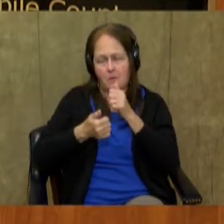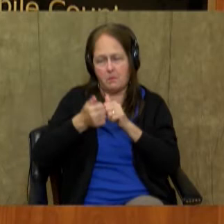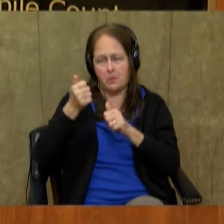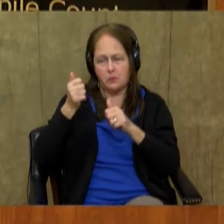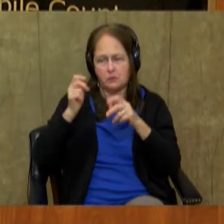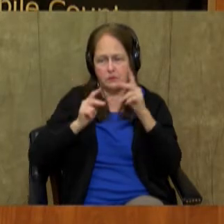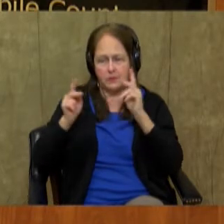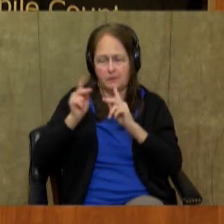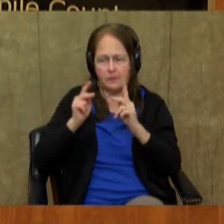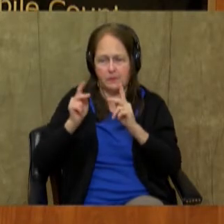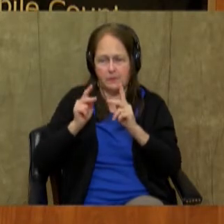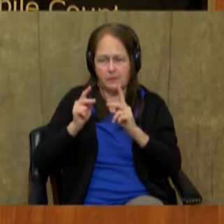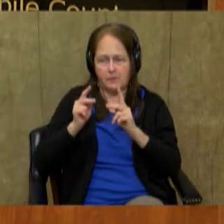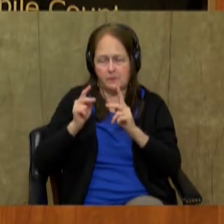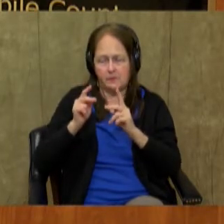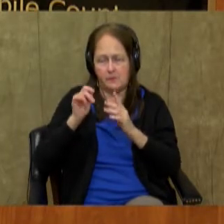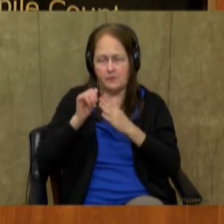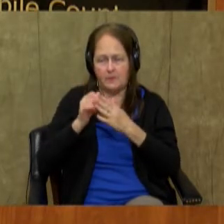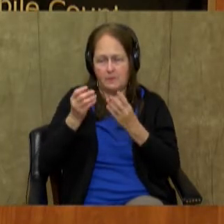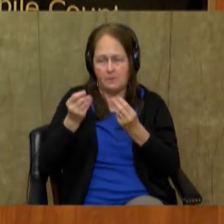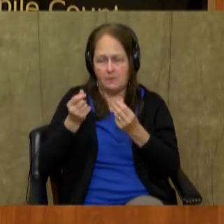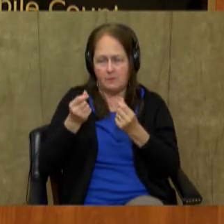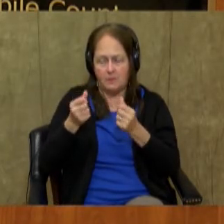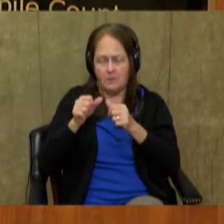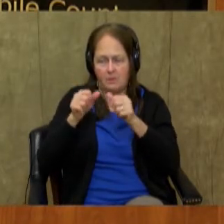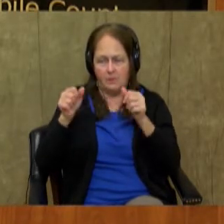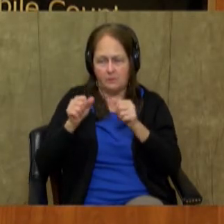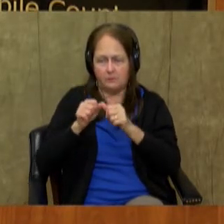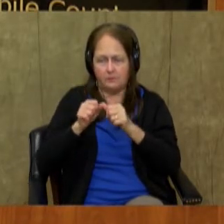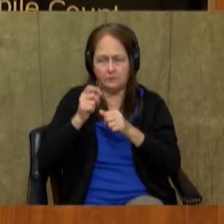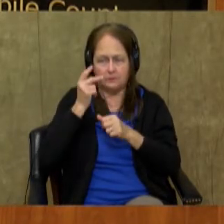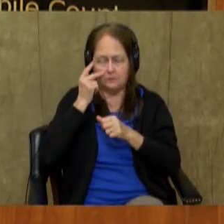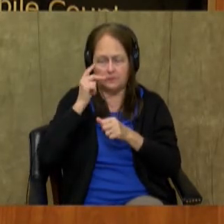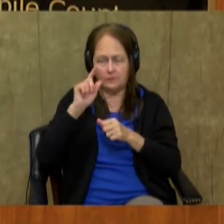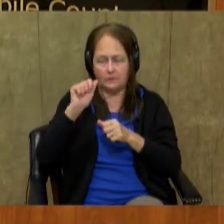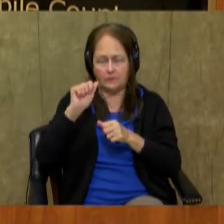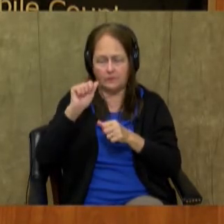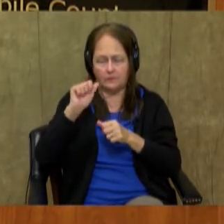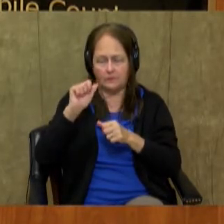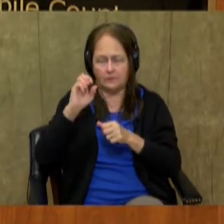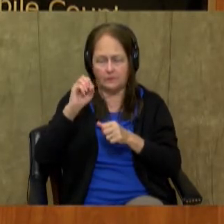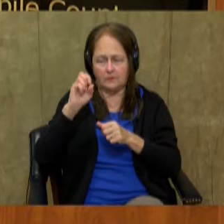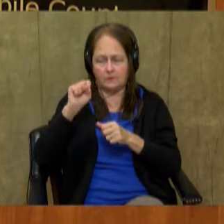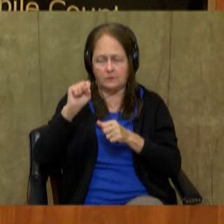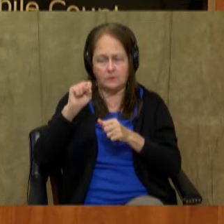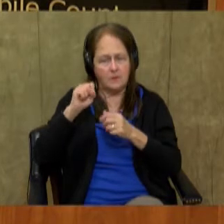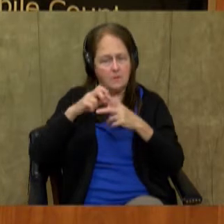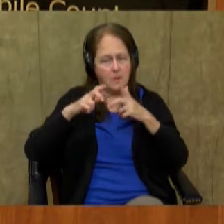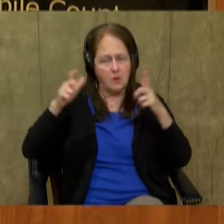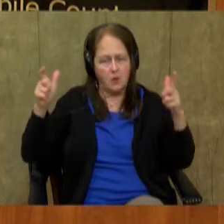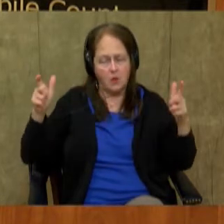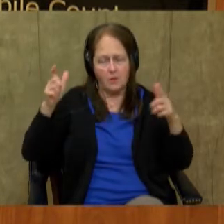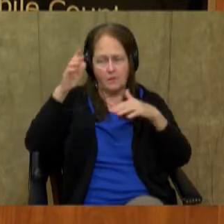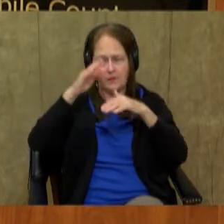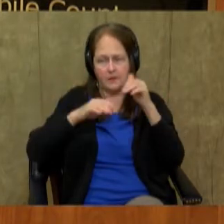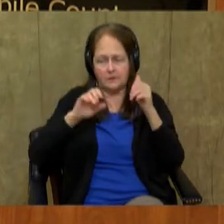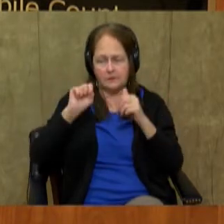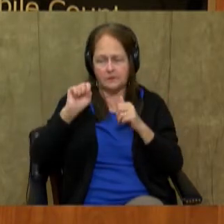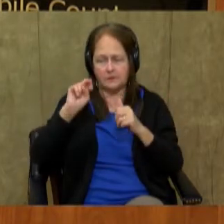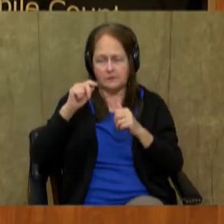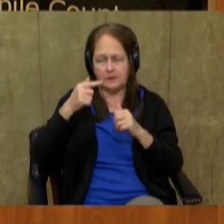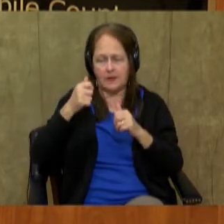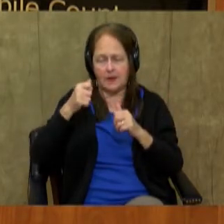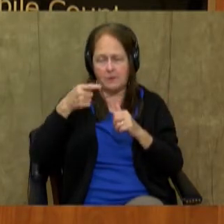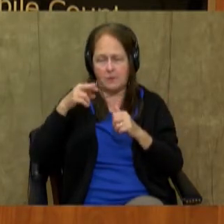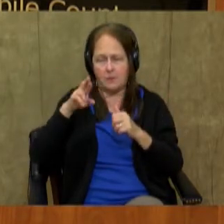Singapore. All right, in terms of land area, you can see that Laos is much larger than Singapore, okay, 89,000 compared